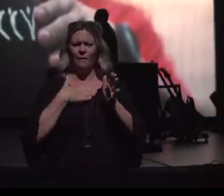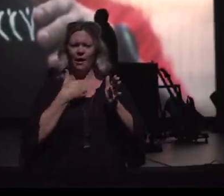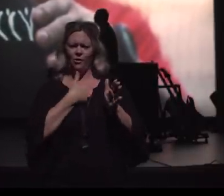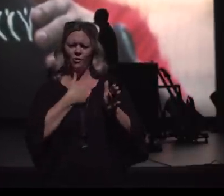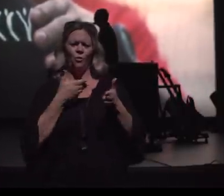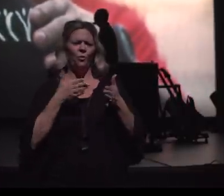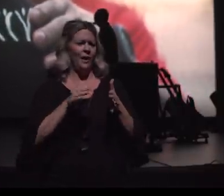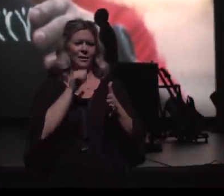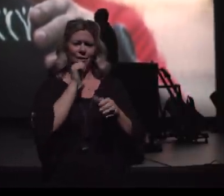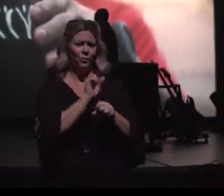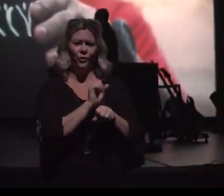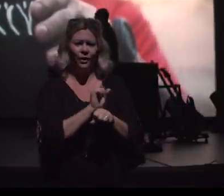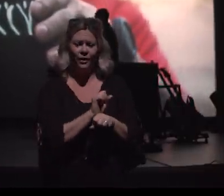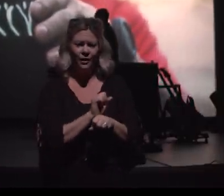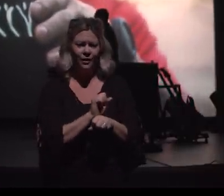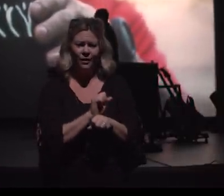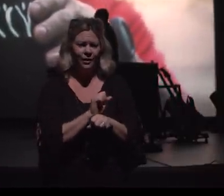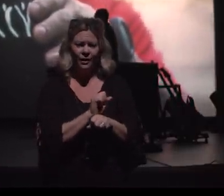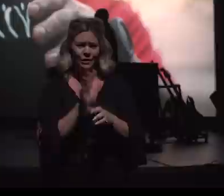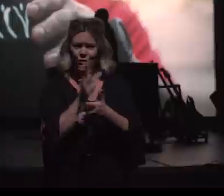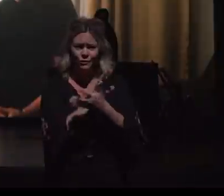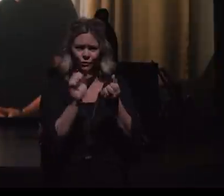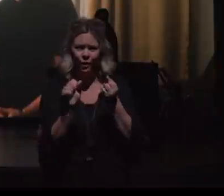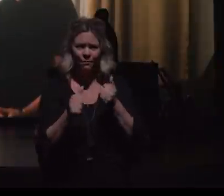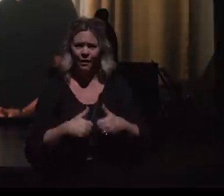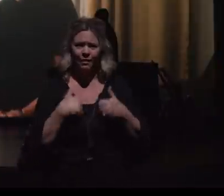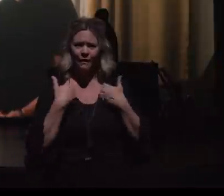work. It crashed and burned, so